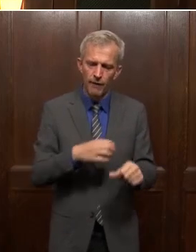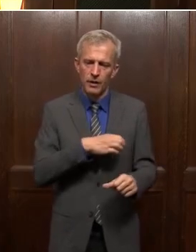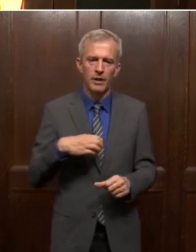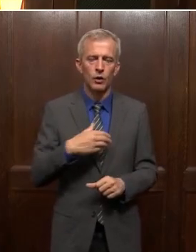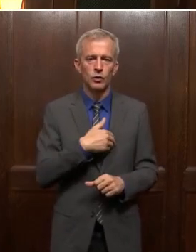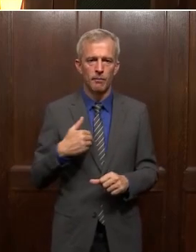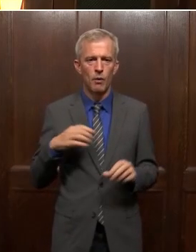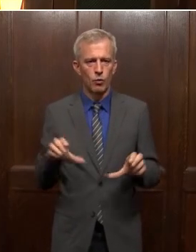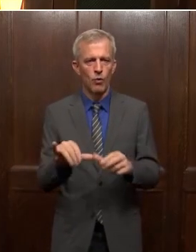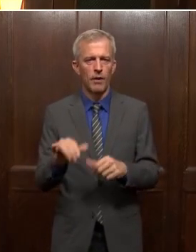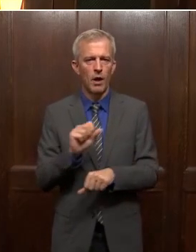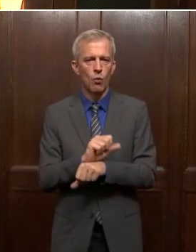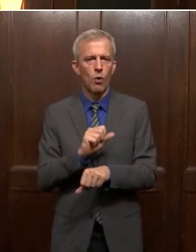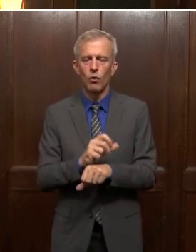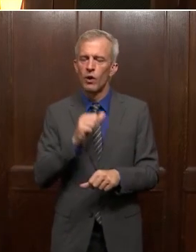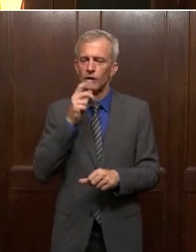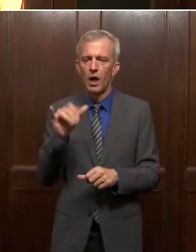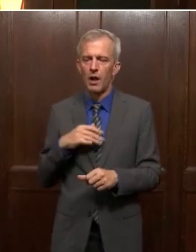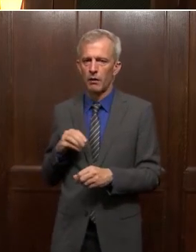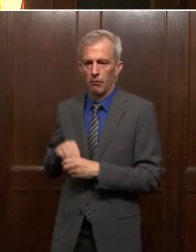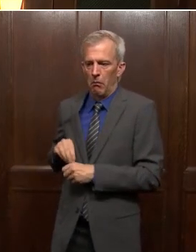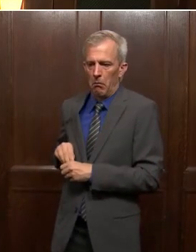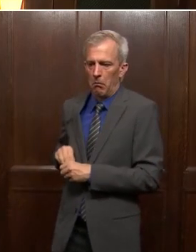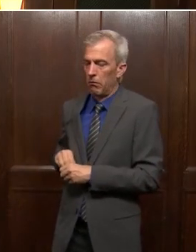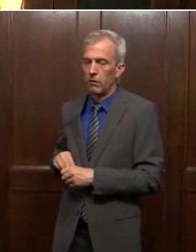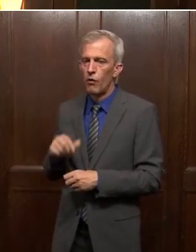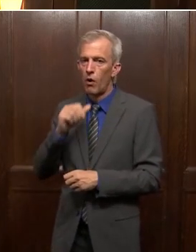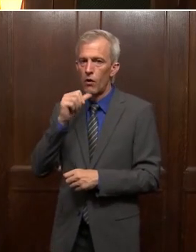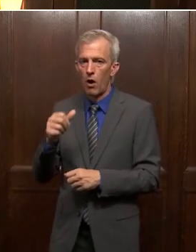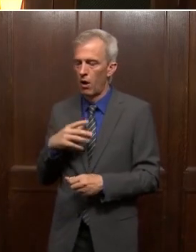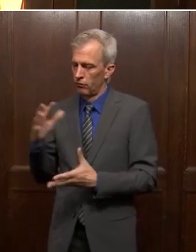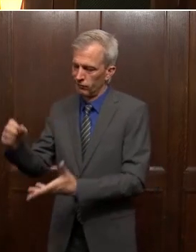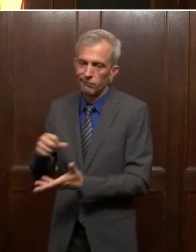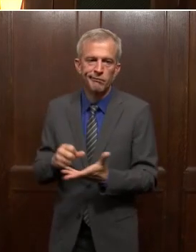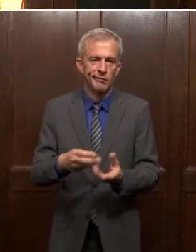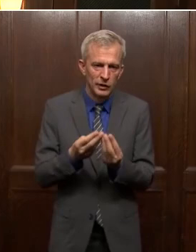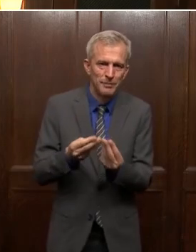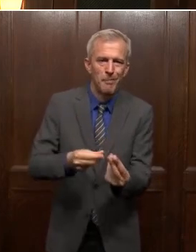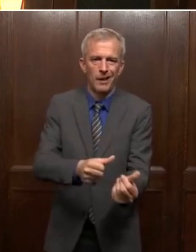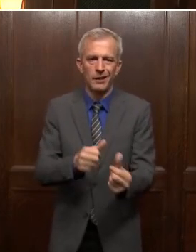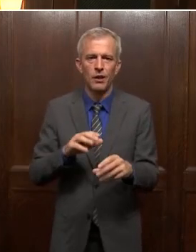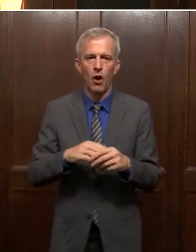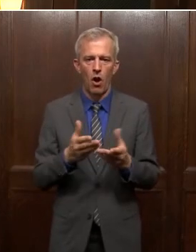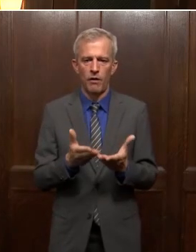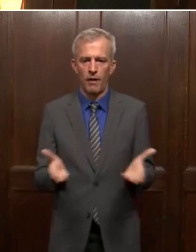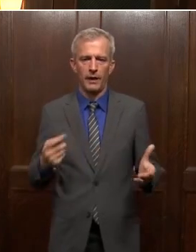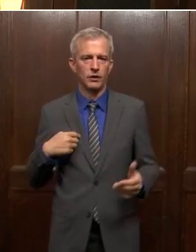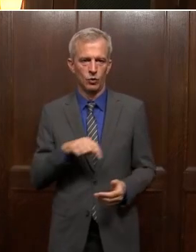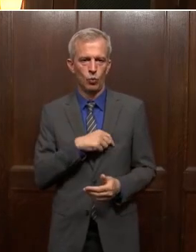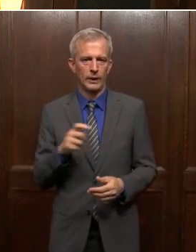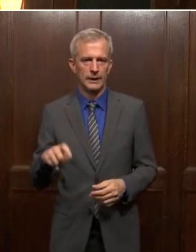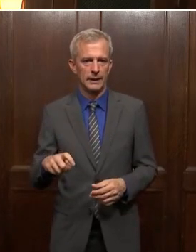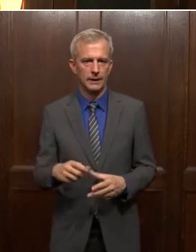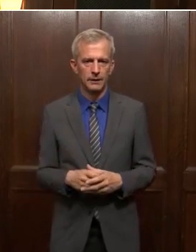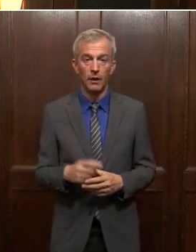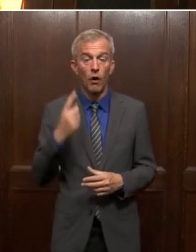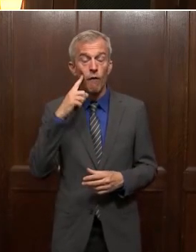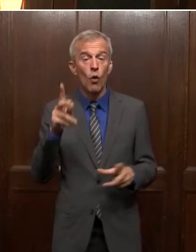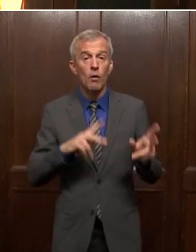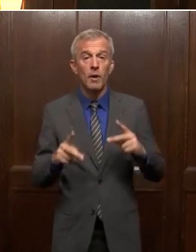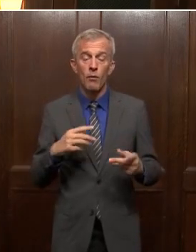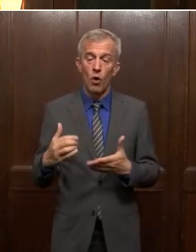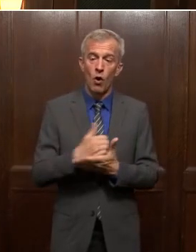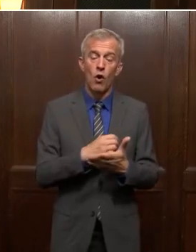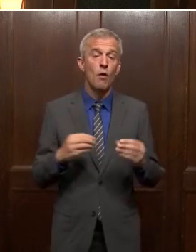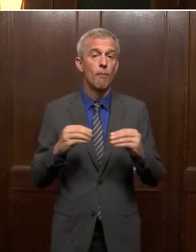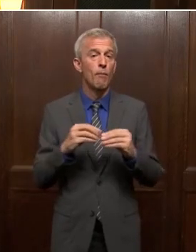don't think they're squirreling it away. They're actually putting it out there and spending it on the neediest that we have. In terms of folks who earn more or less in the